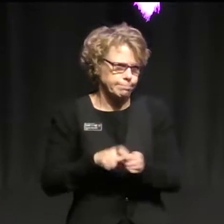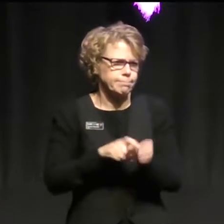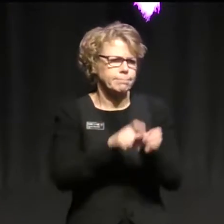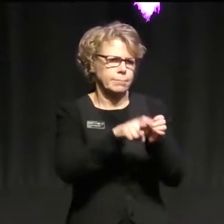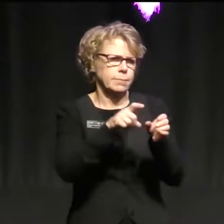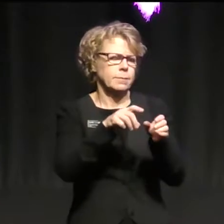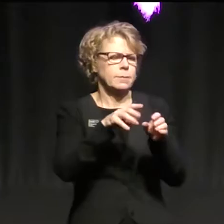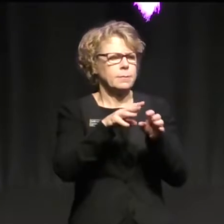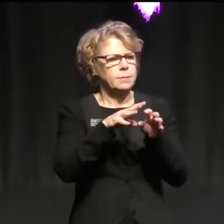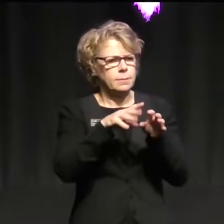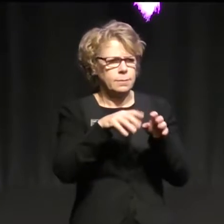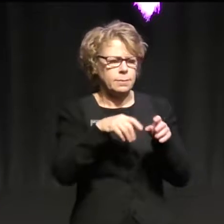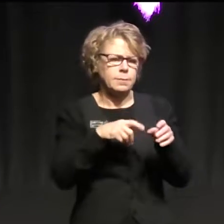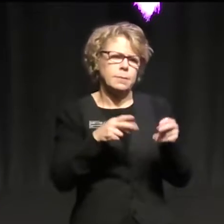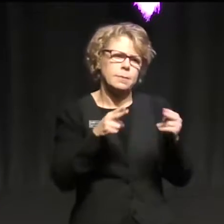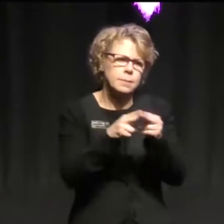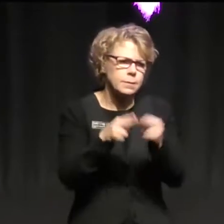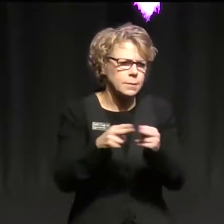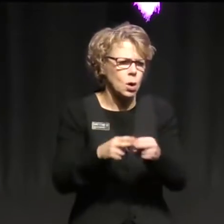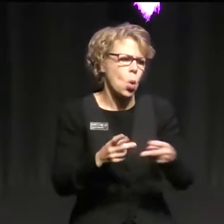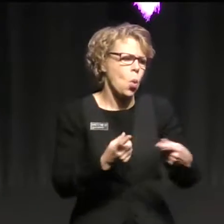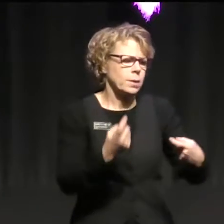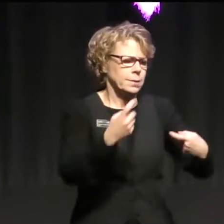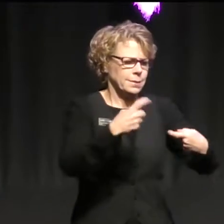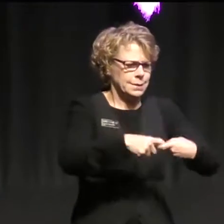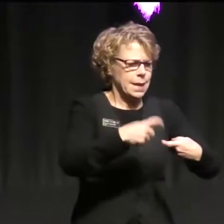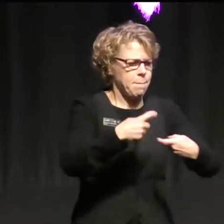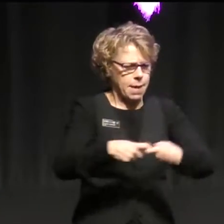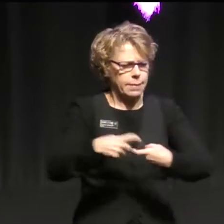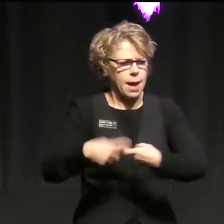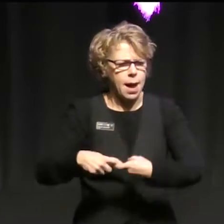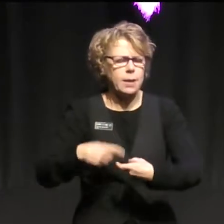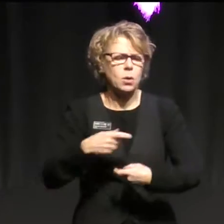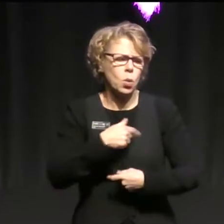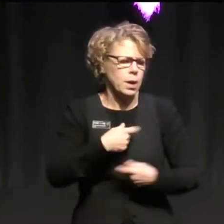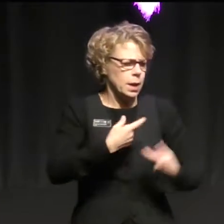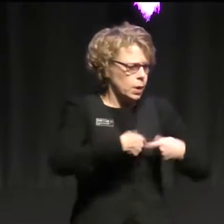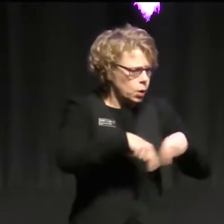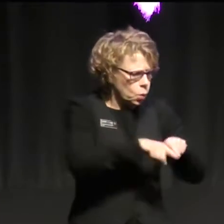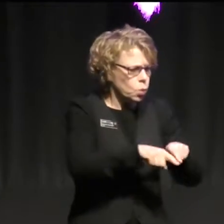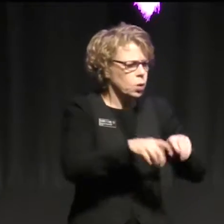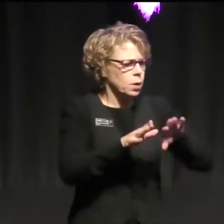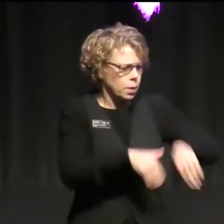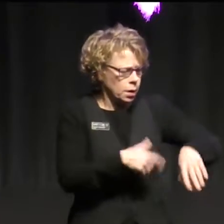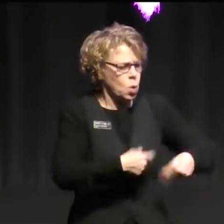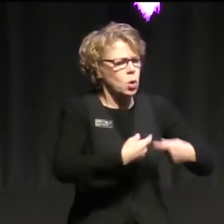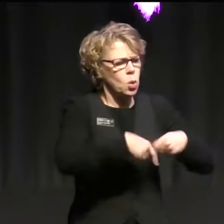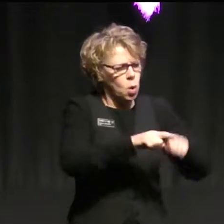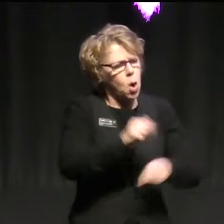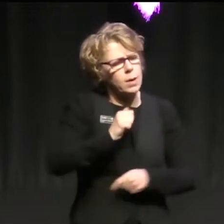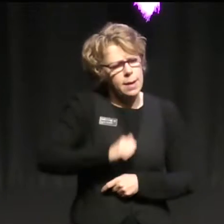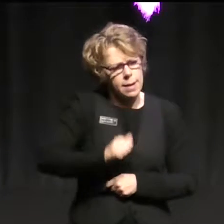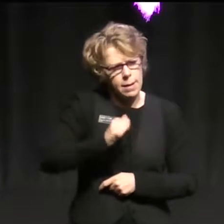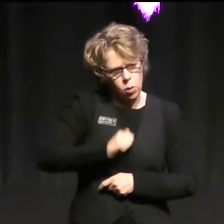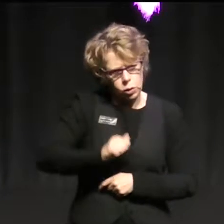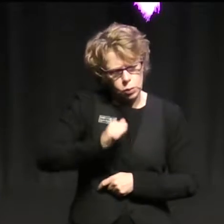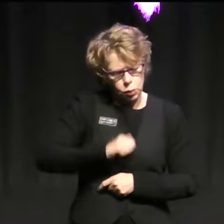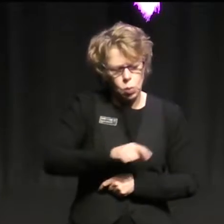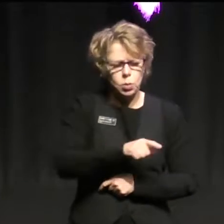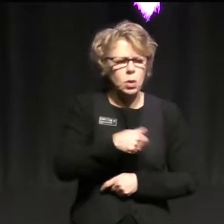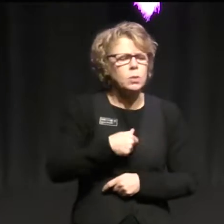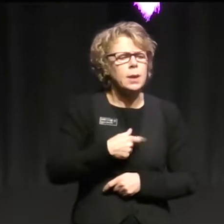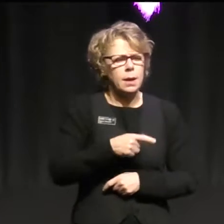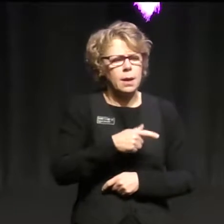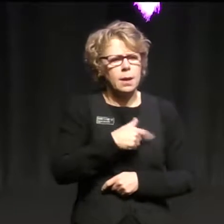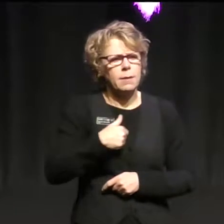of, local production, local consumption, and that's how you generate more and more